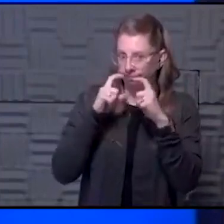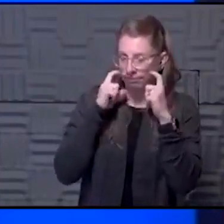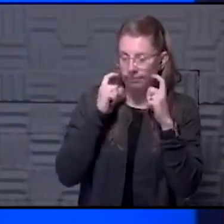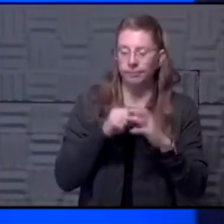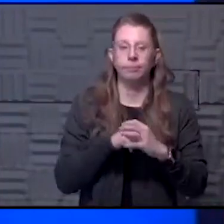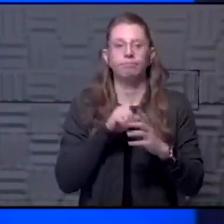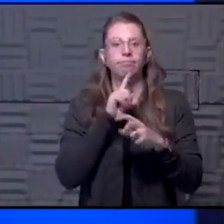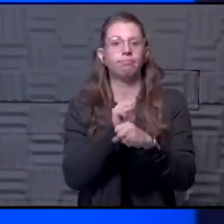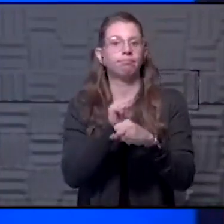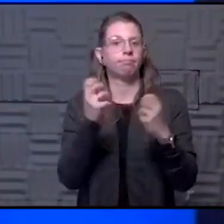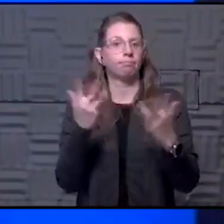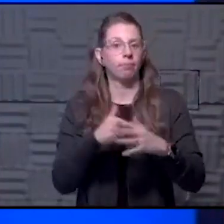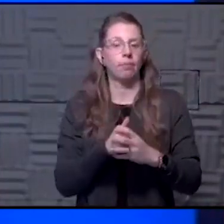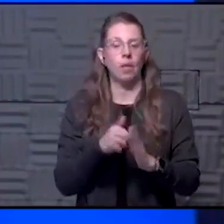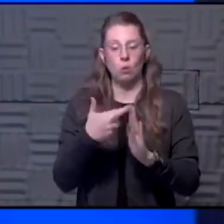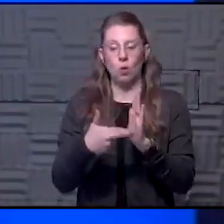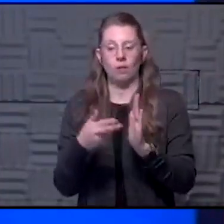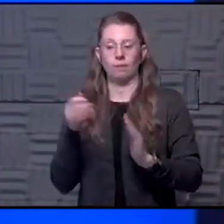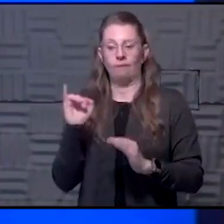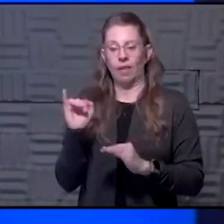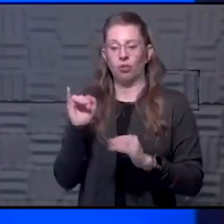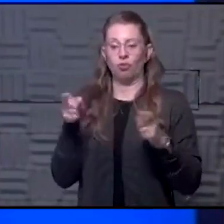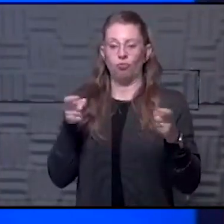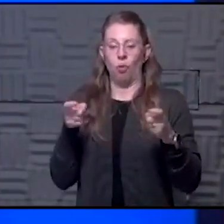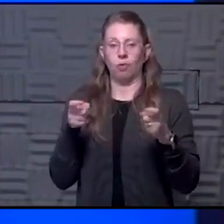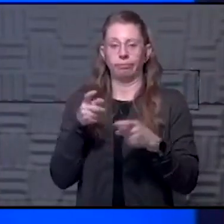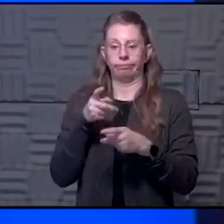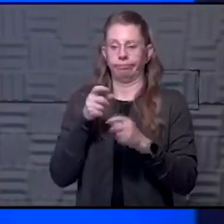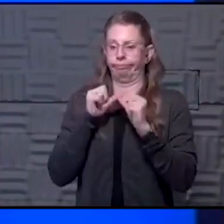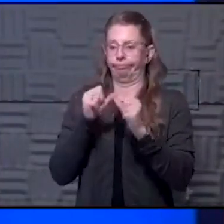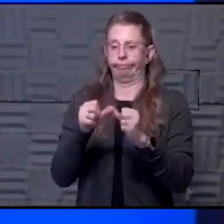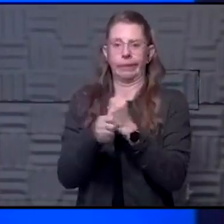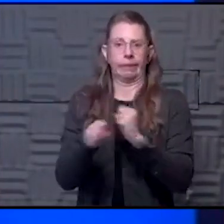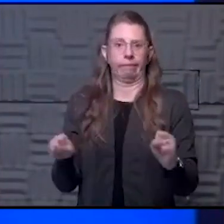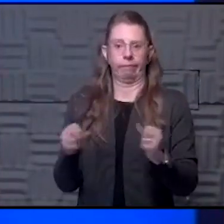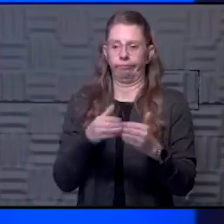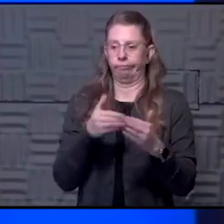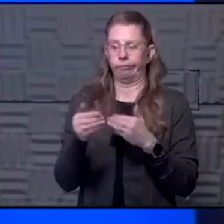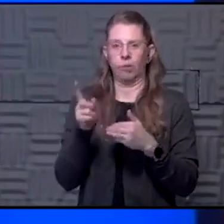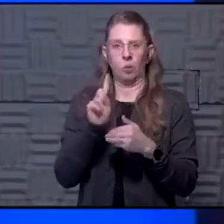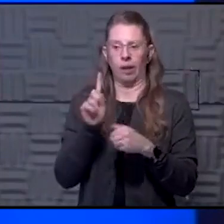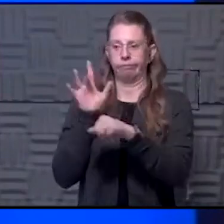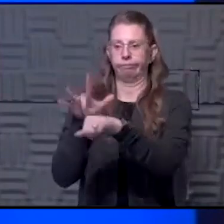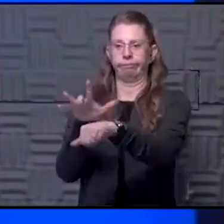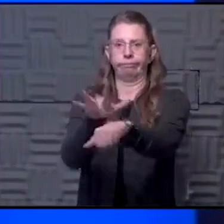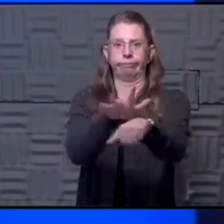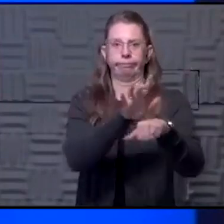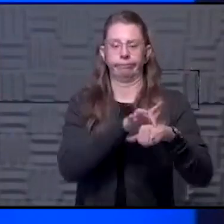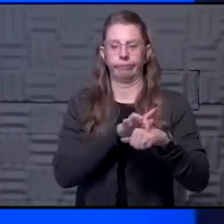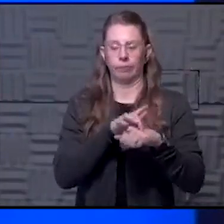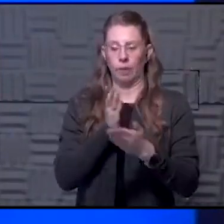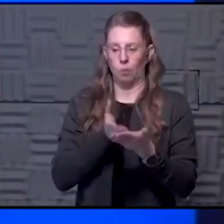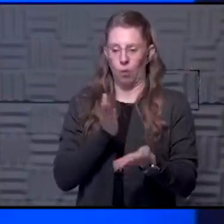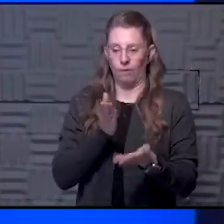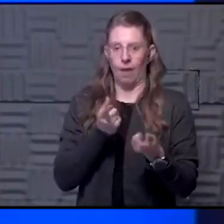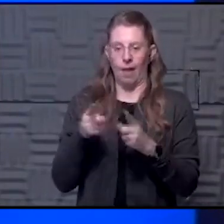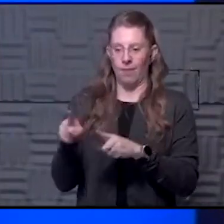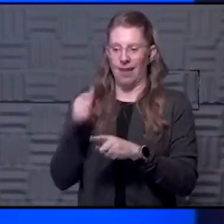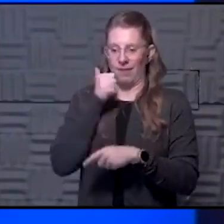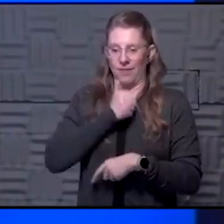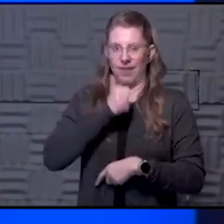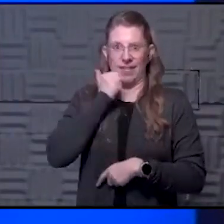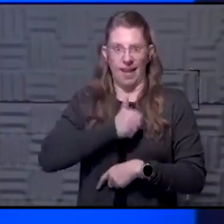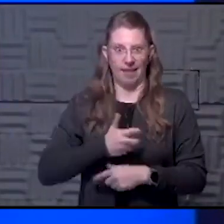The reality is this: the rules of infection control keep you safe no matter where you go. And the proof of that happens every